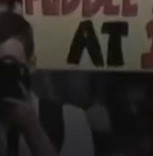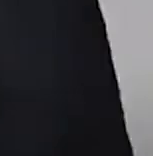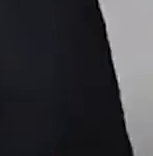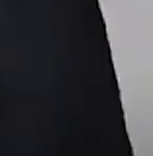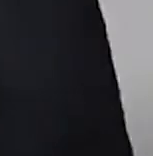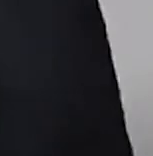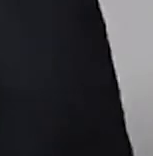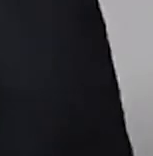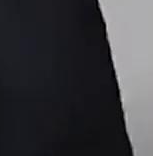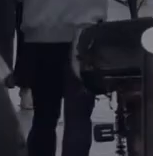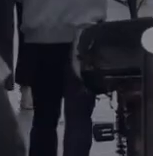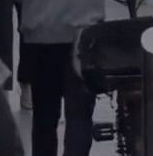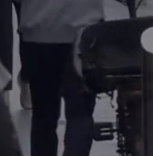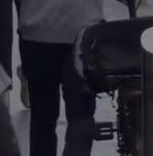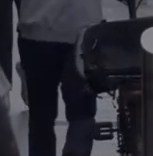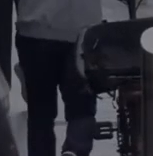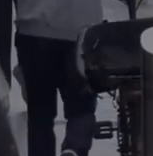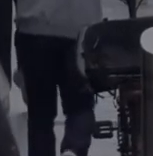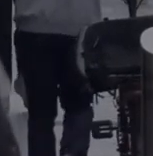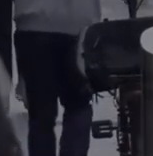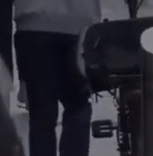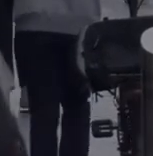You know, I don't hold a hose, mate.